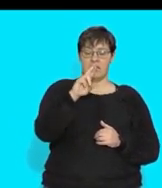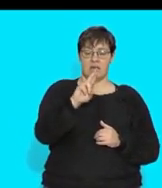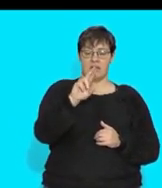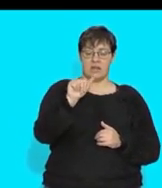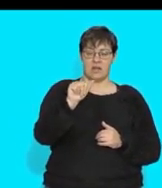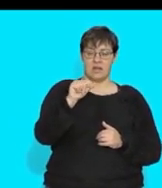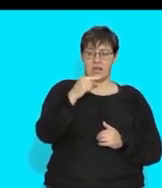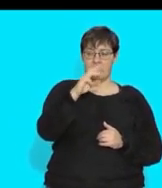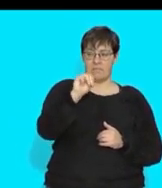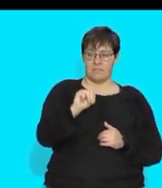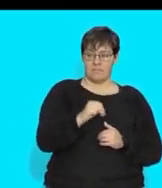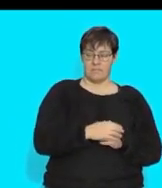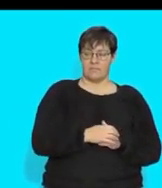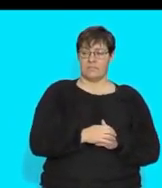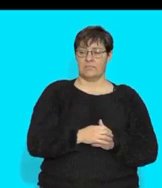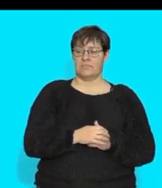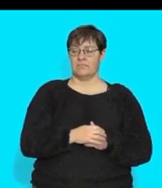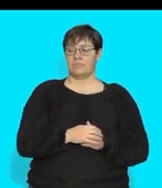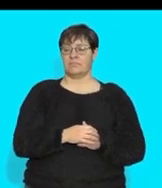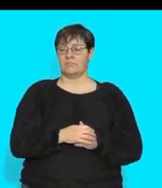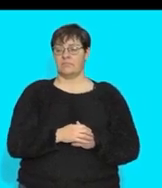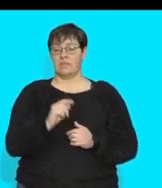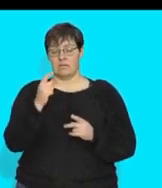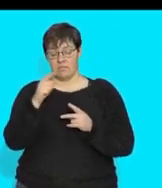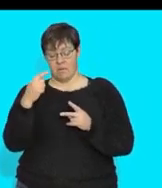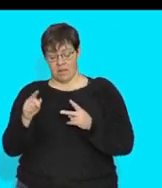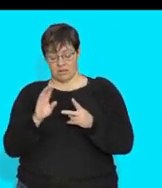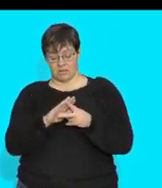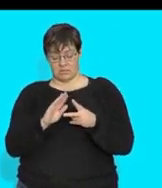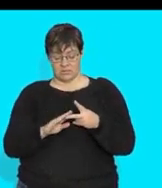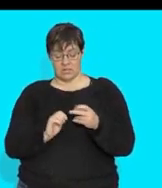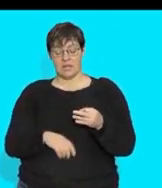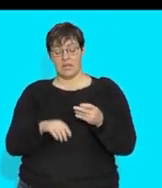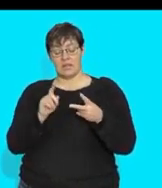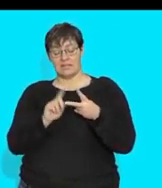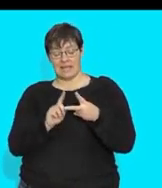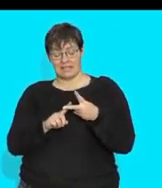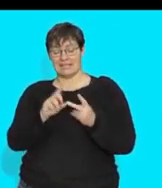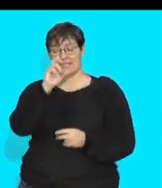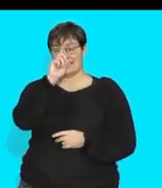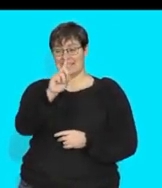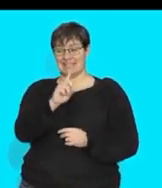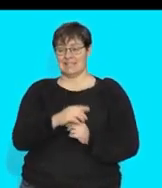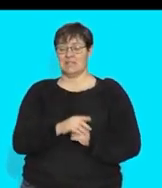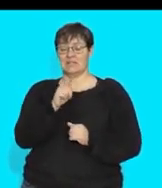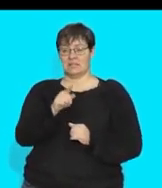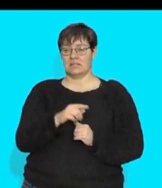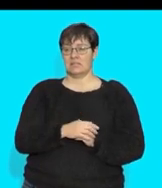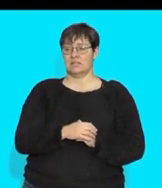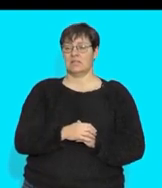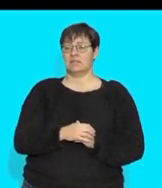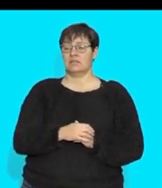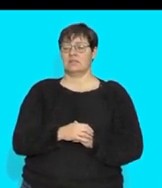So that's my first 2. And then my second one, my letter would be D. And those, the